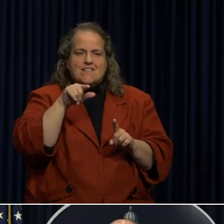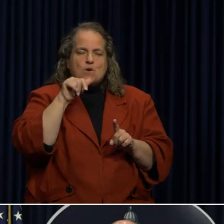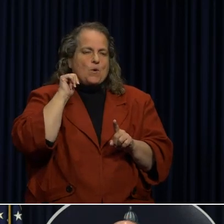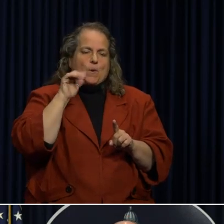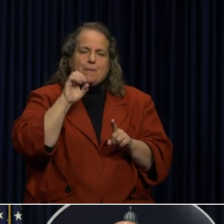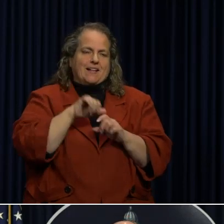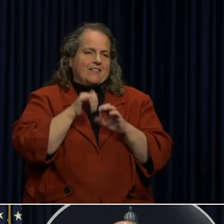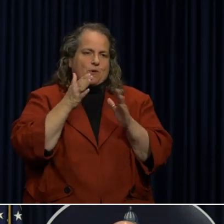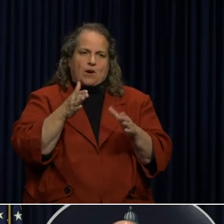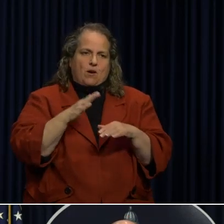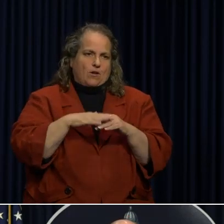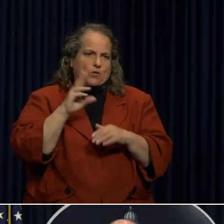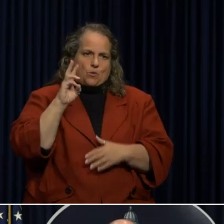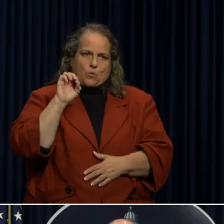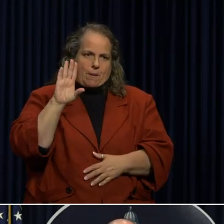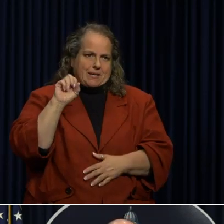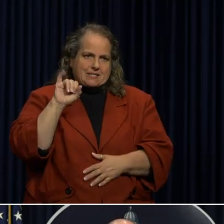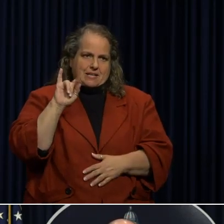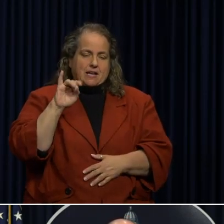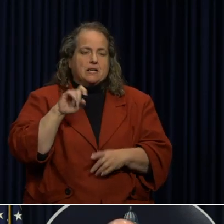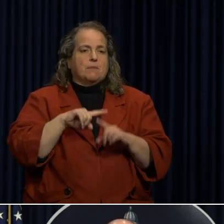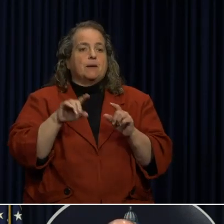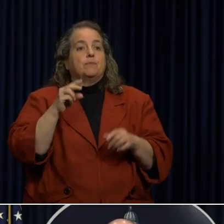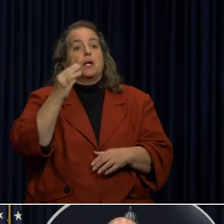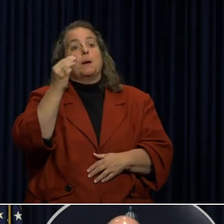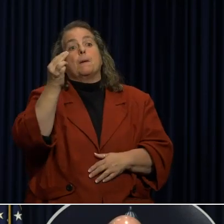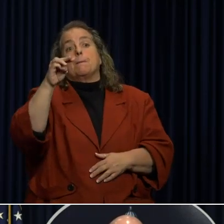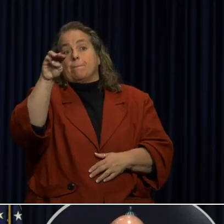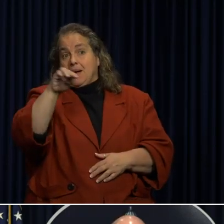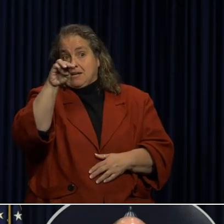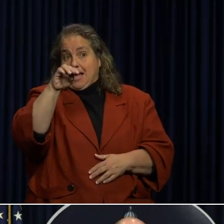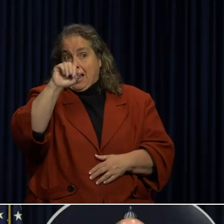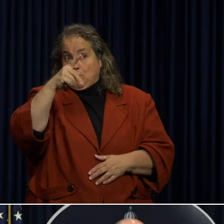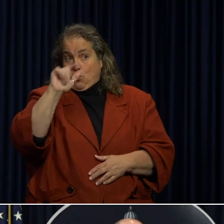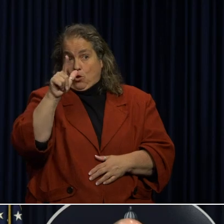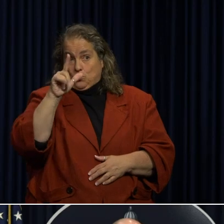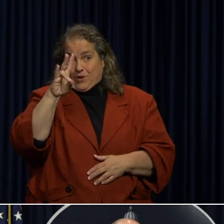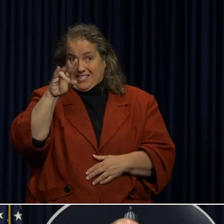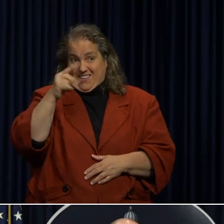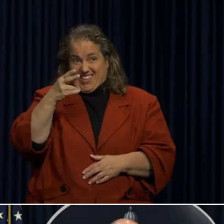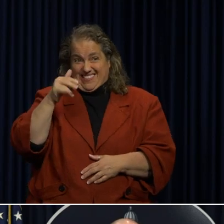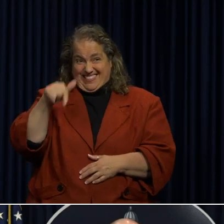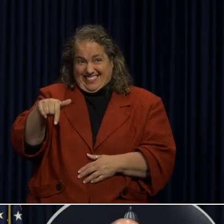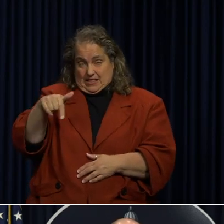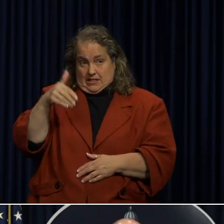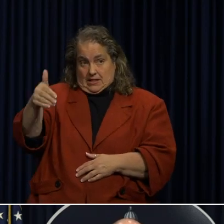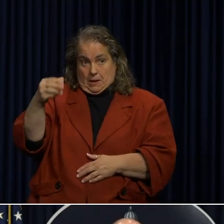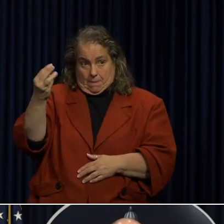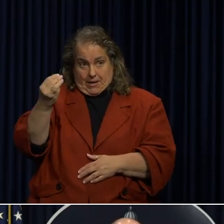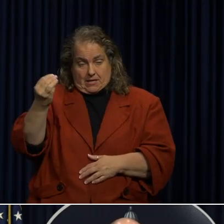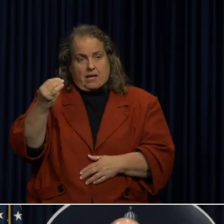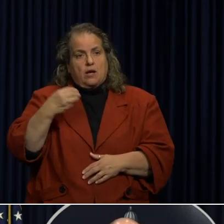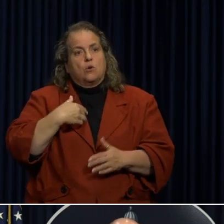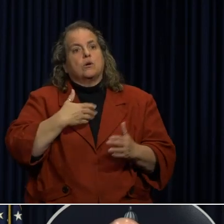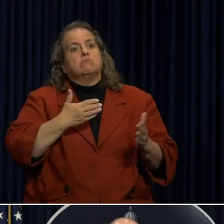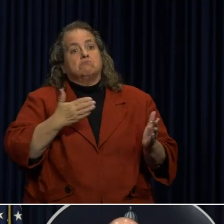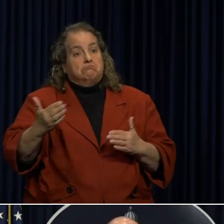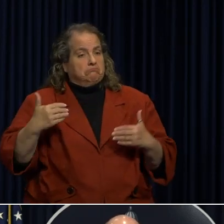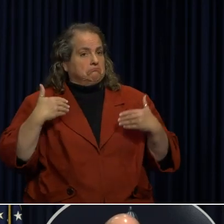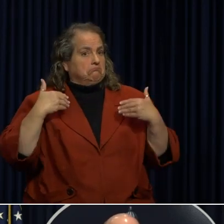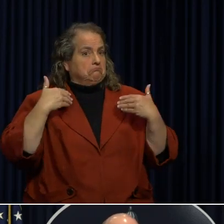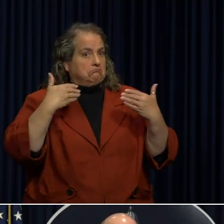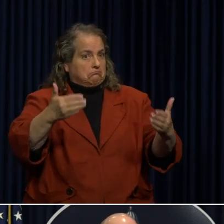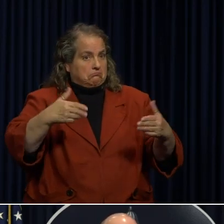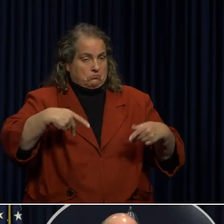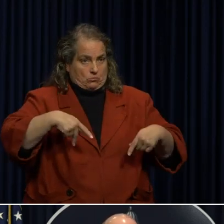the website. On Monday, April 27th, we intend to resume non-urgent,